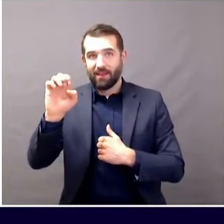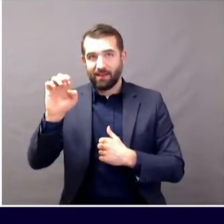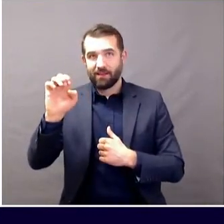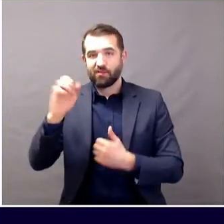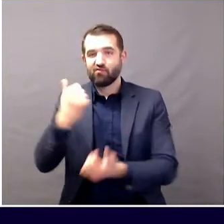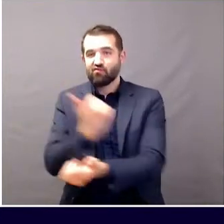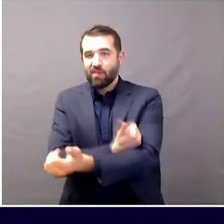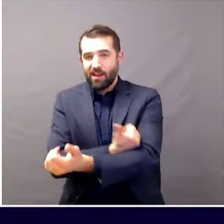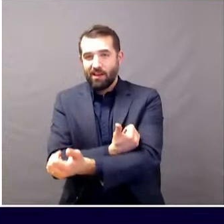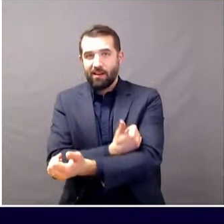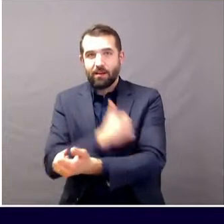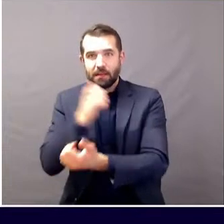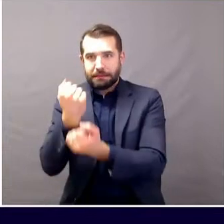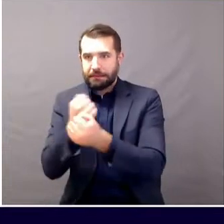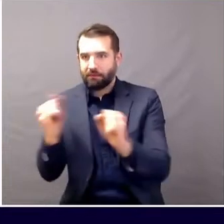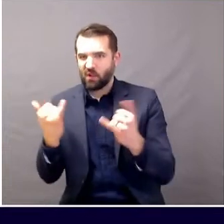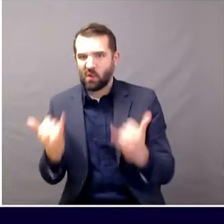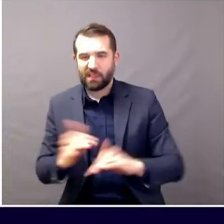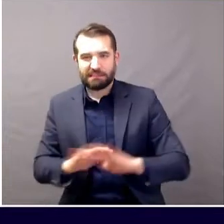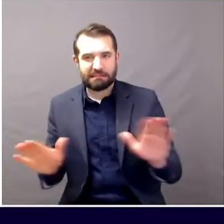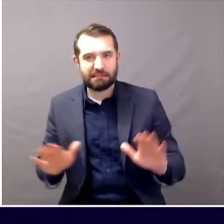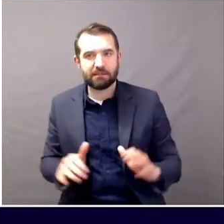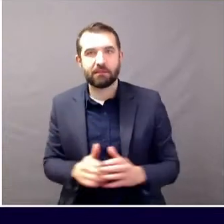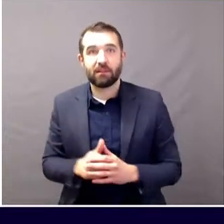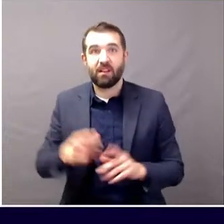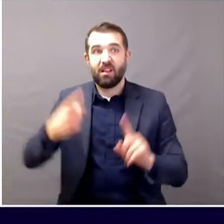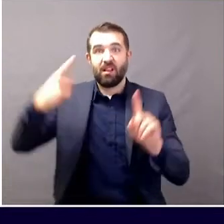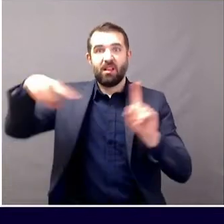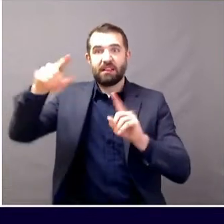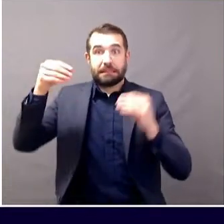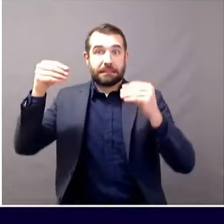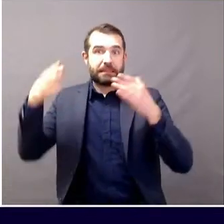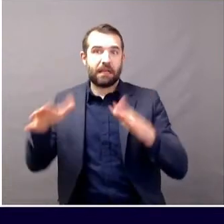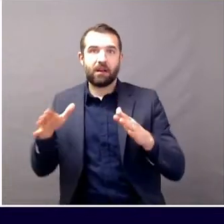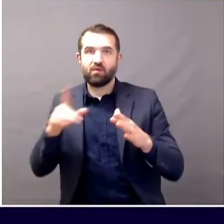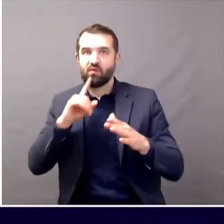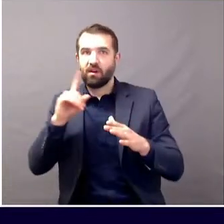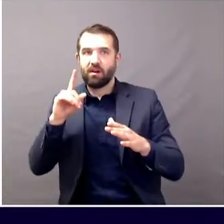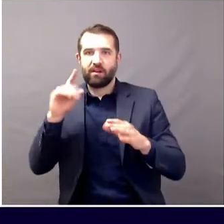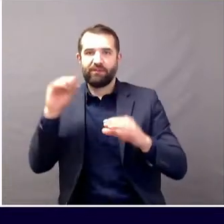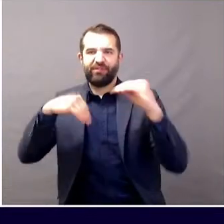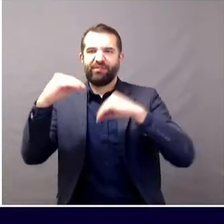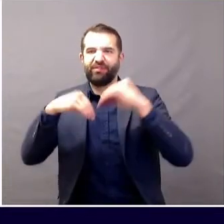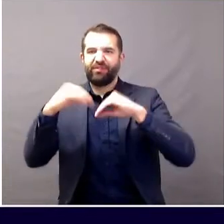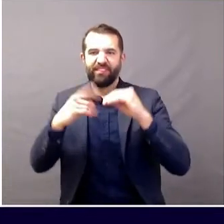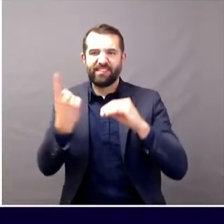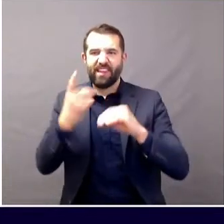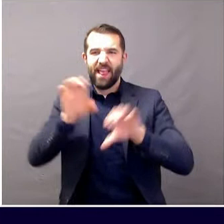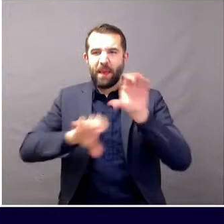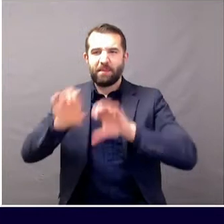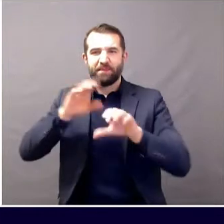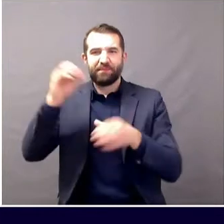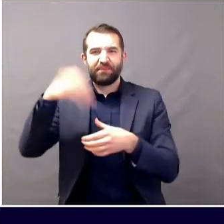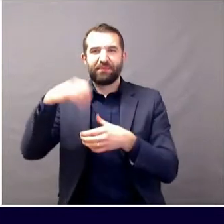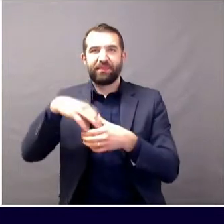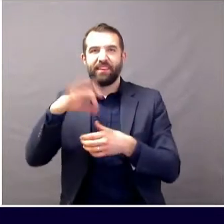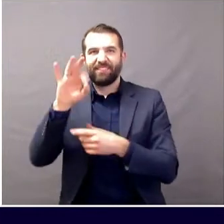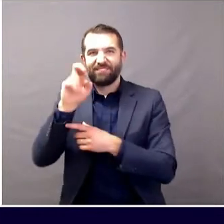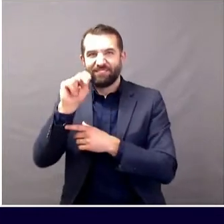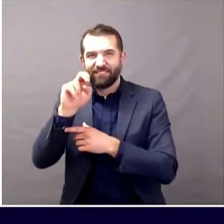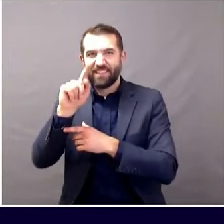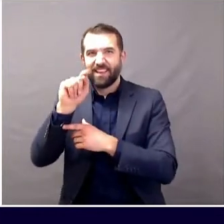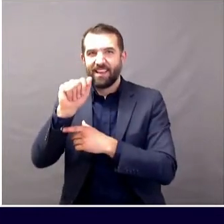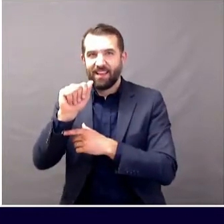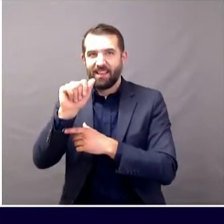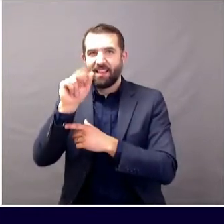high likelihood that substances contain fentanyl, which is just a more deadly form of substances than